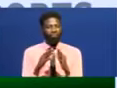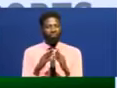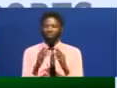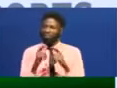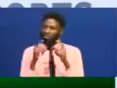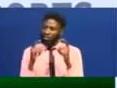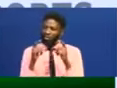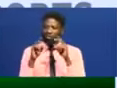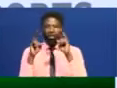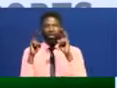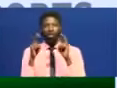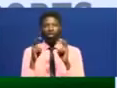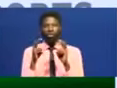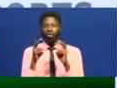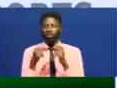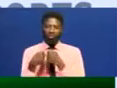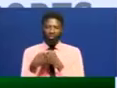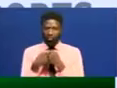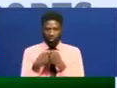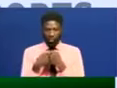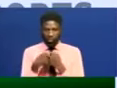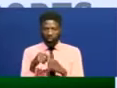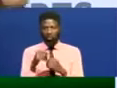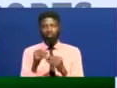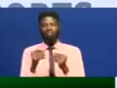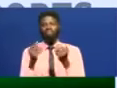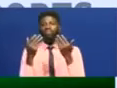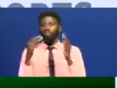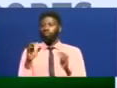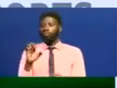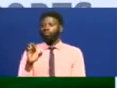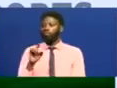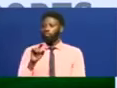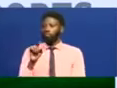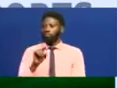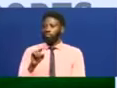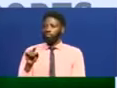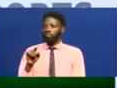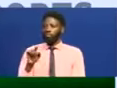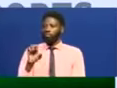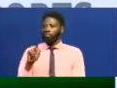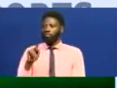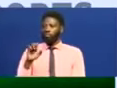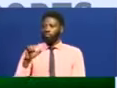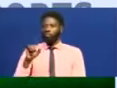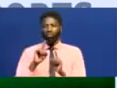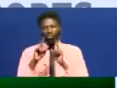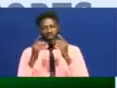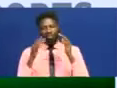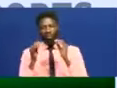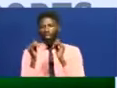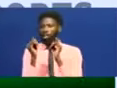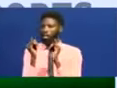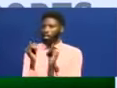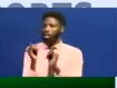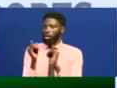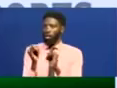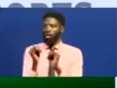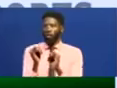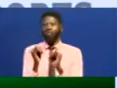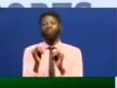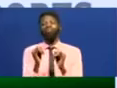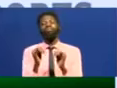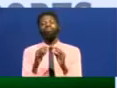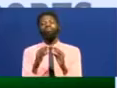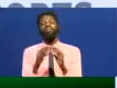issues bedeviling this industry. Ezekiel has talked about the new tariffs which I gazetted this year.